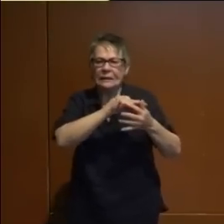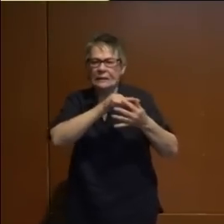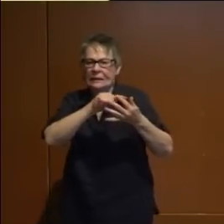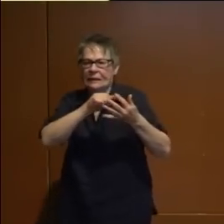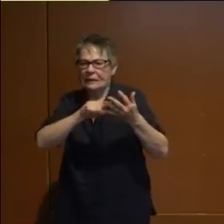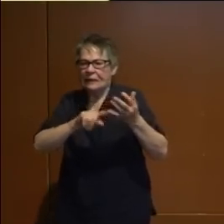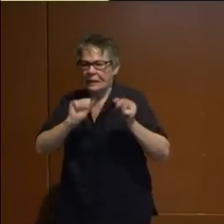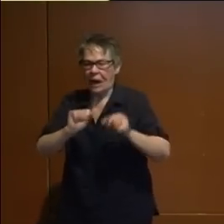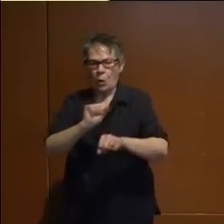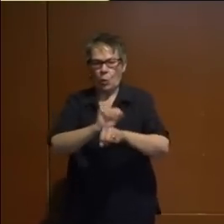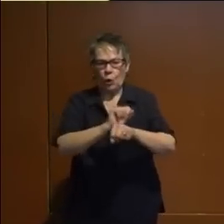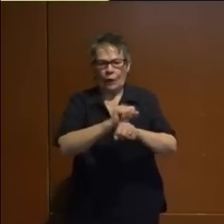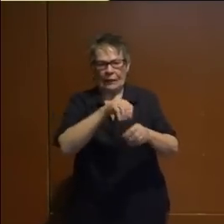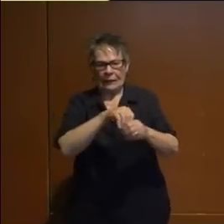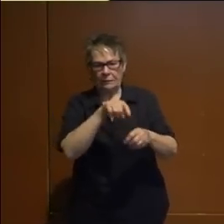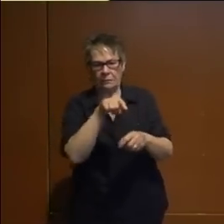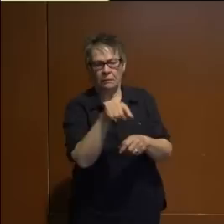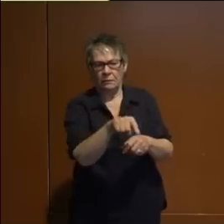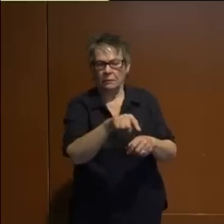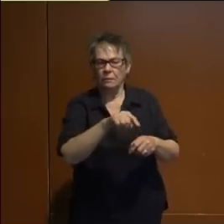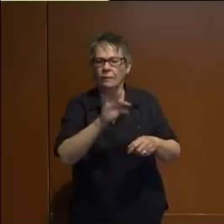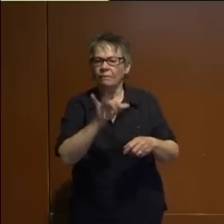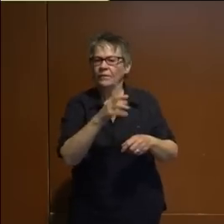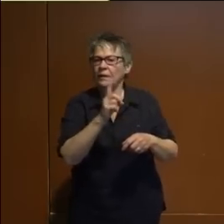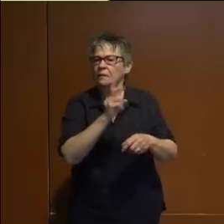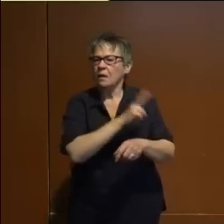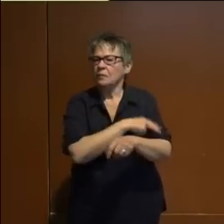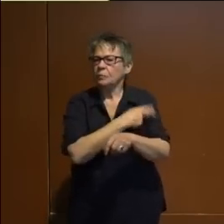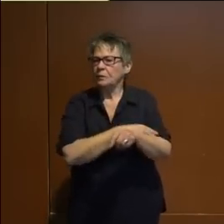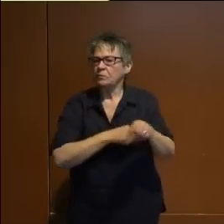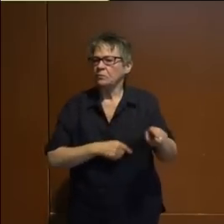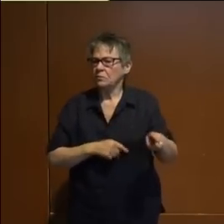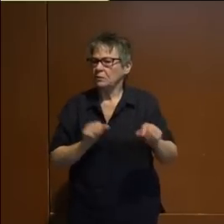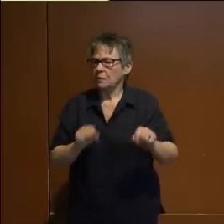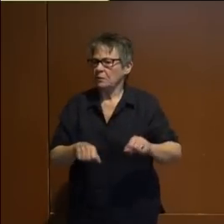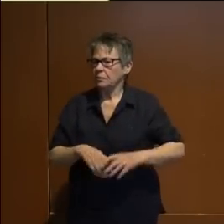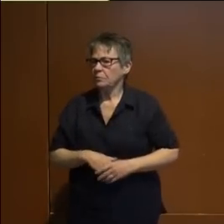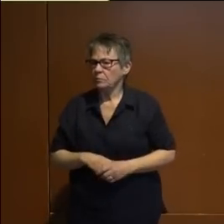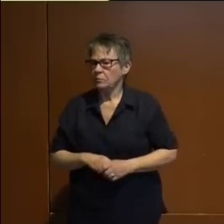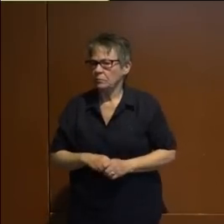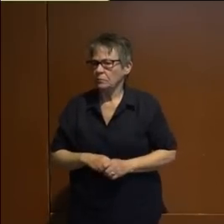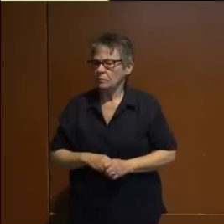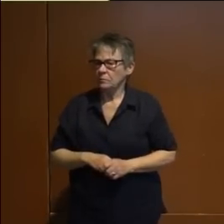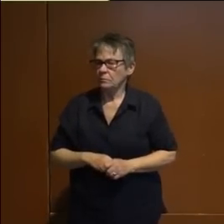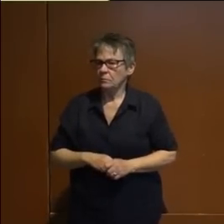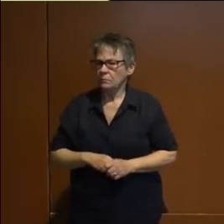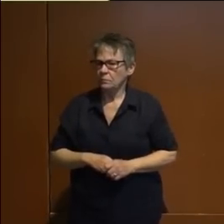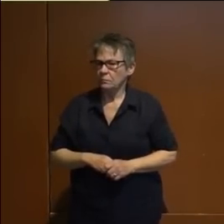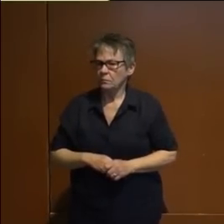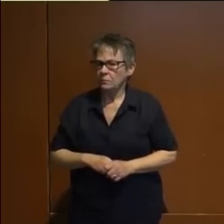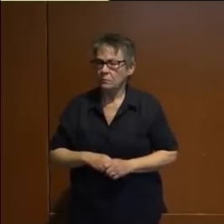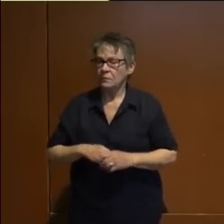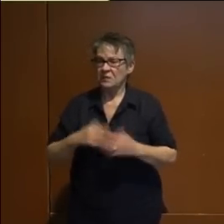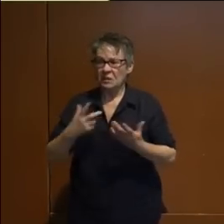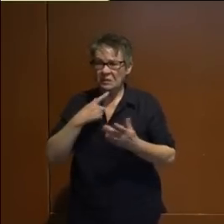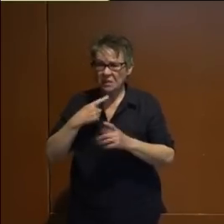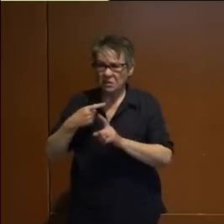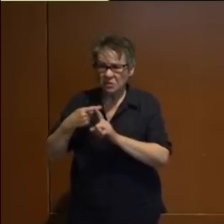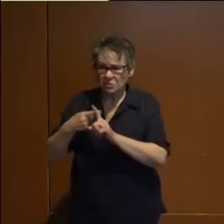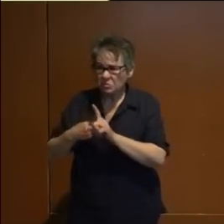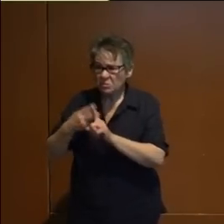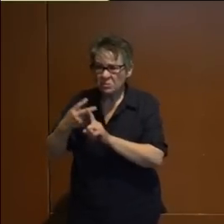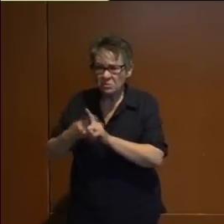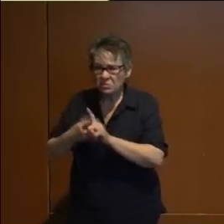the sustained activity, that's going to be dependent on the doubling rate of the